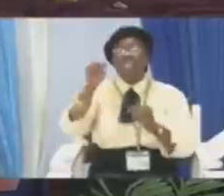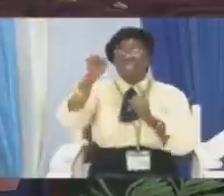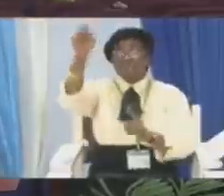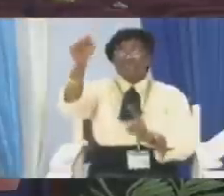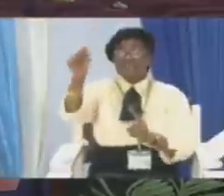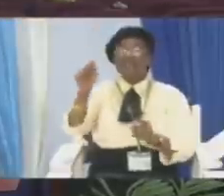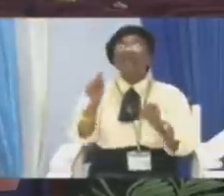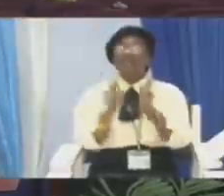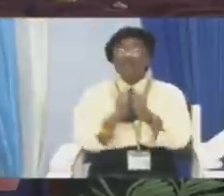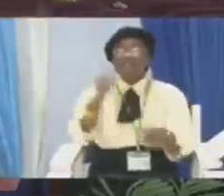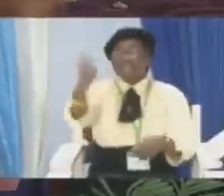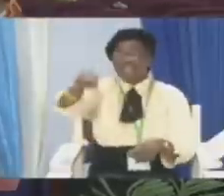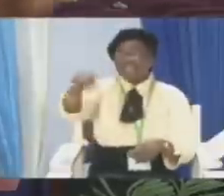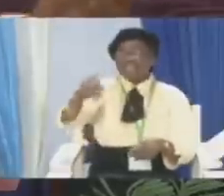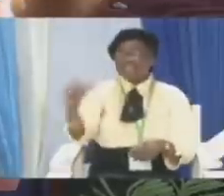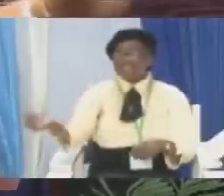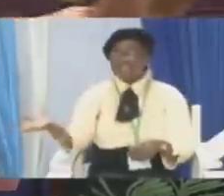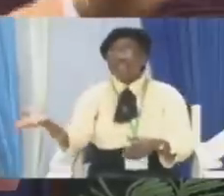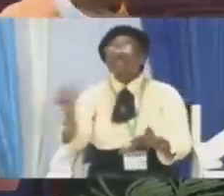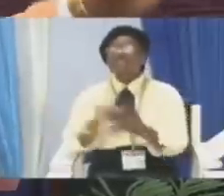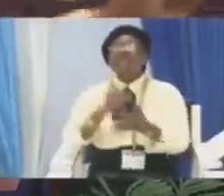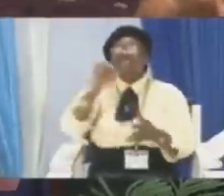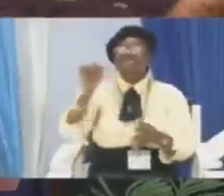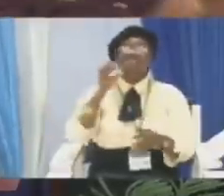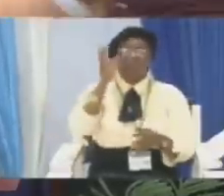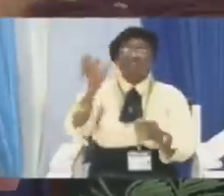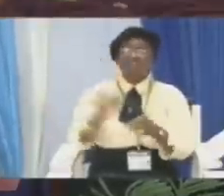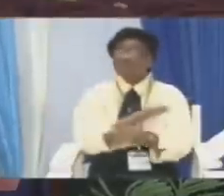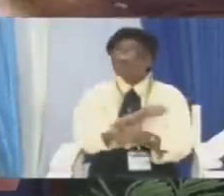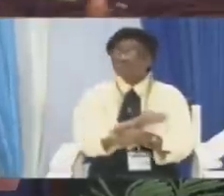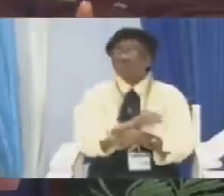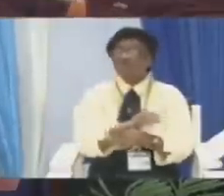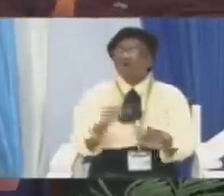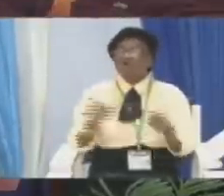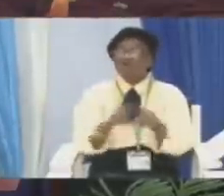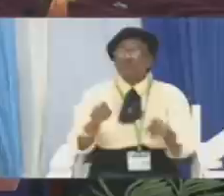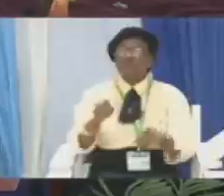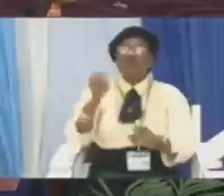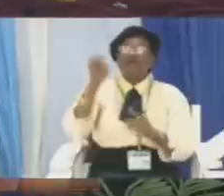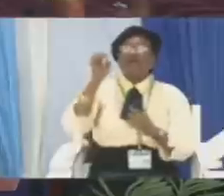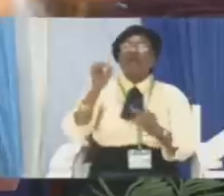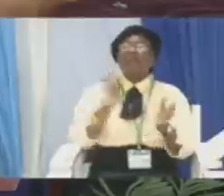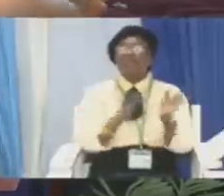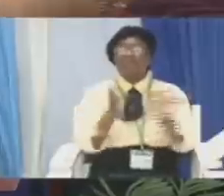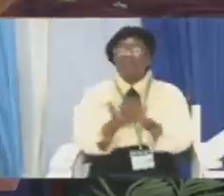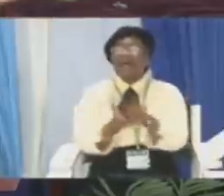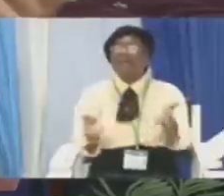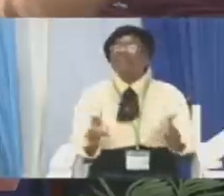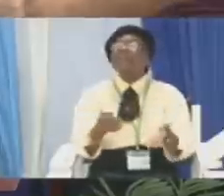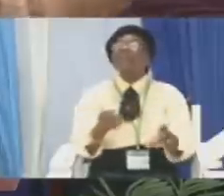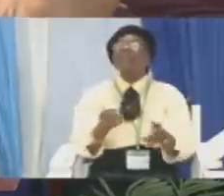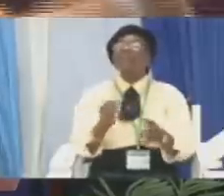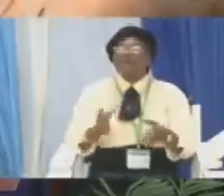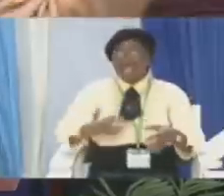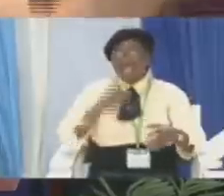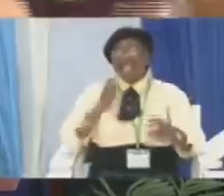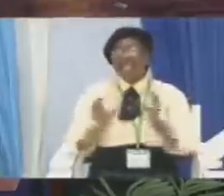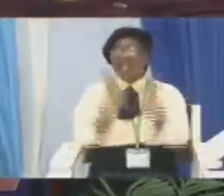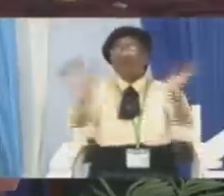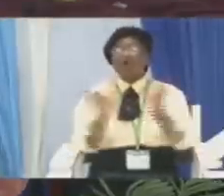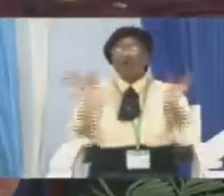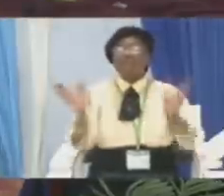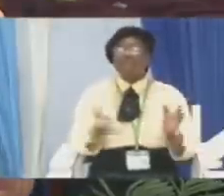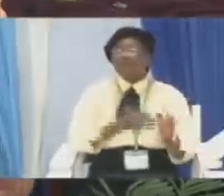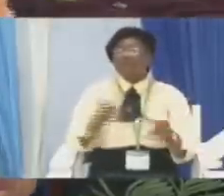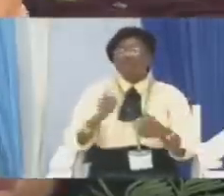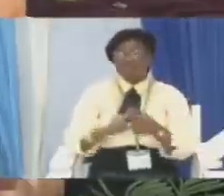unfruitful. And that is why the Bible encourages us to dissociate ourselves from every unfruitful works of